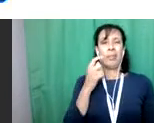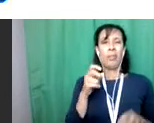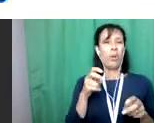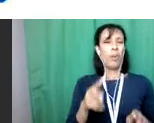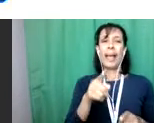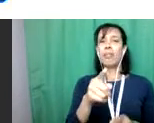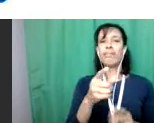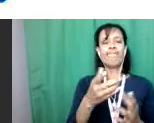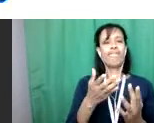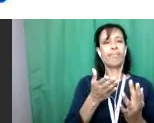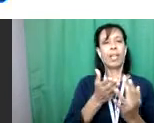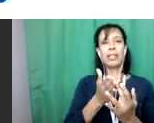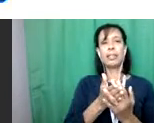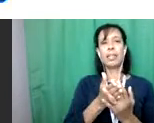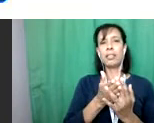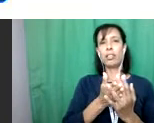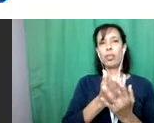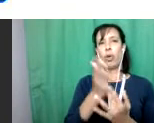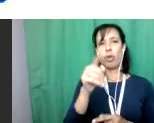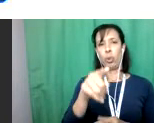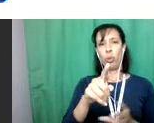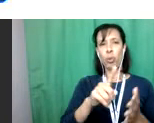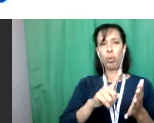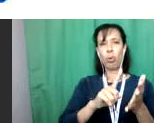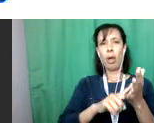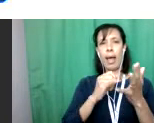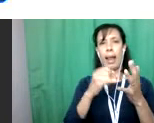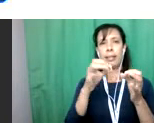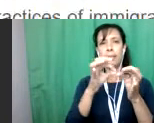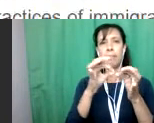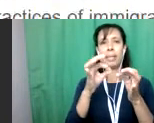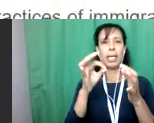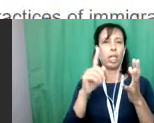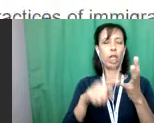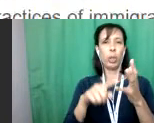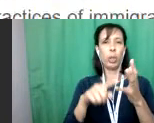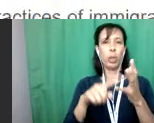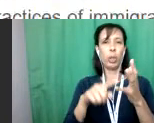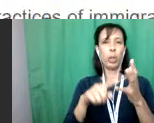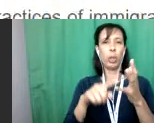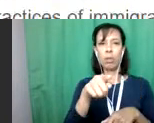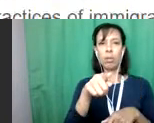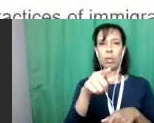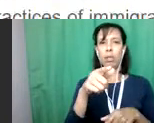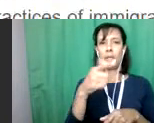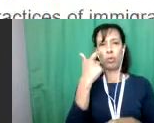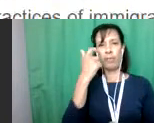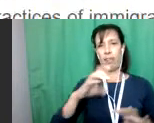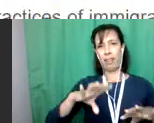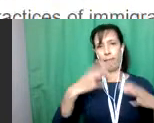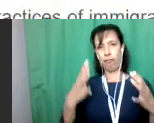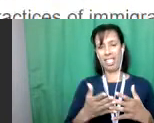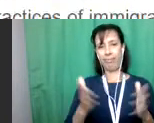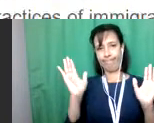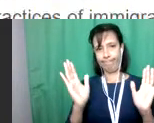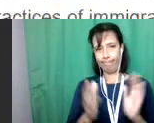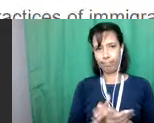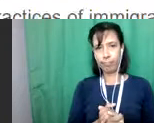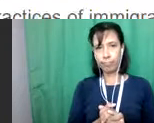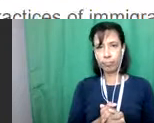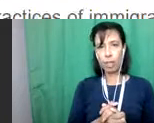LSBU search engine and do it like this. So I've got some stuff here about emotional relationships with maths in the early years.